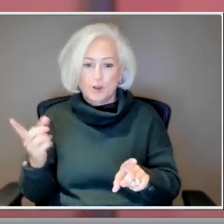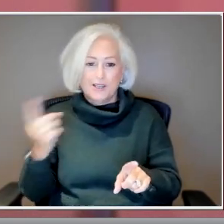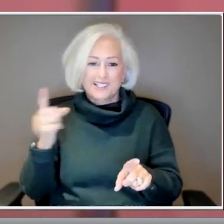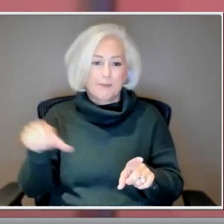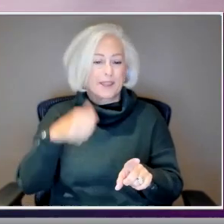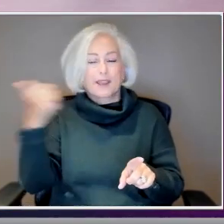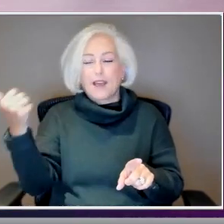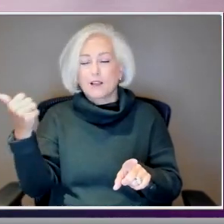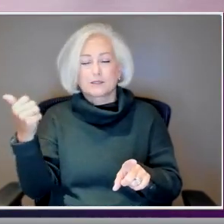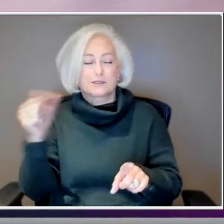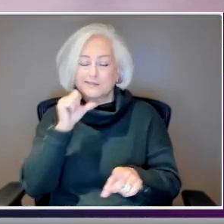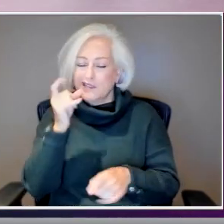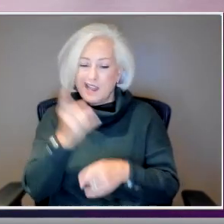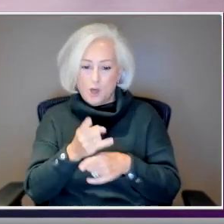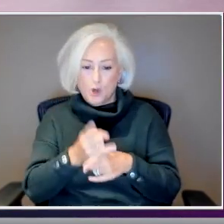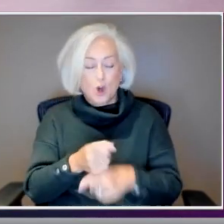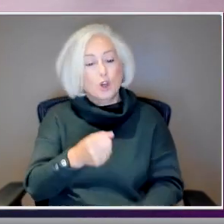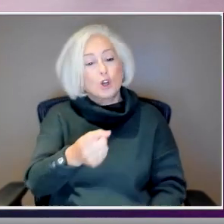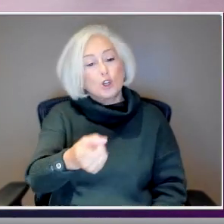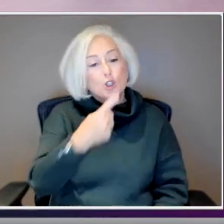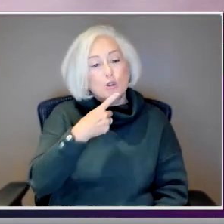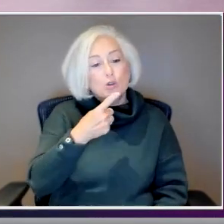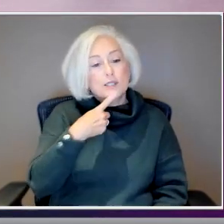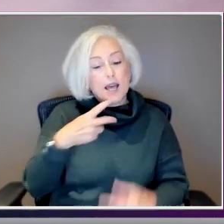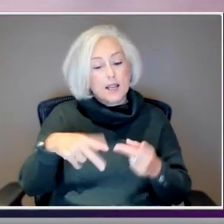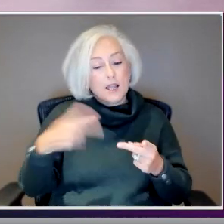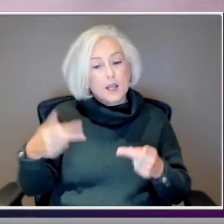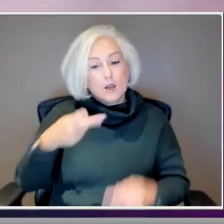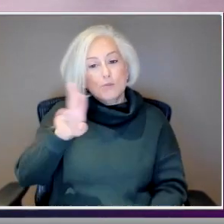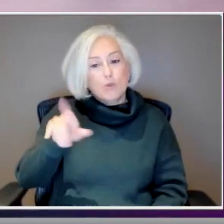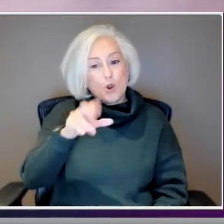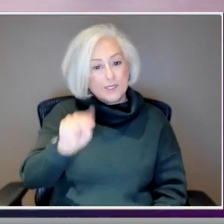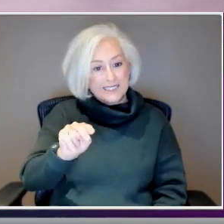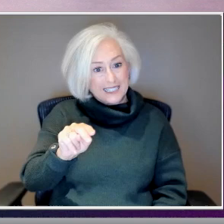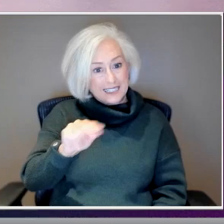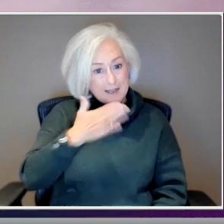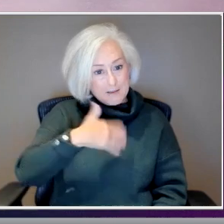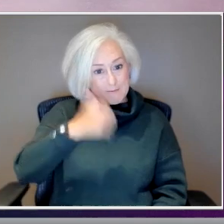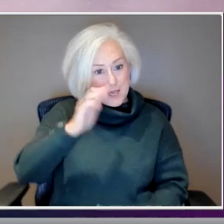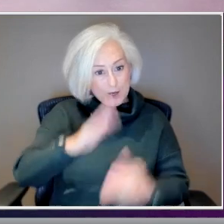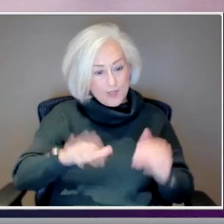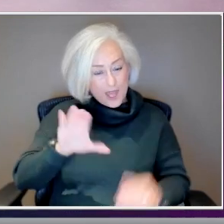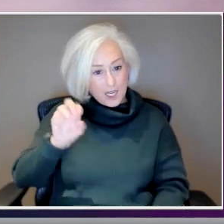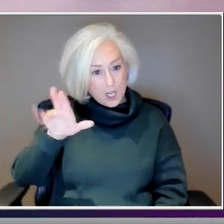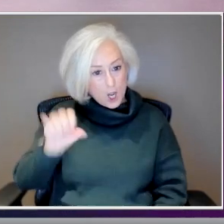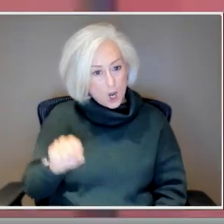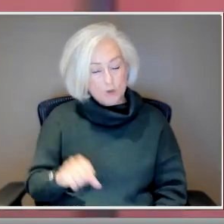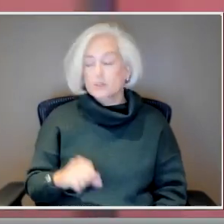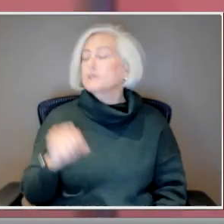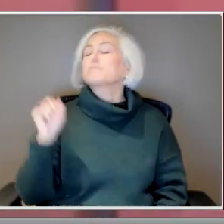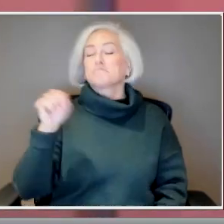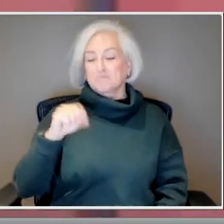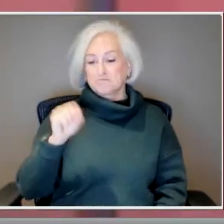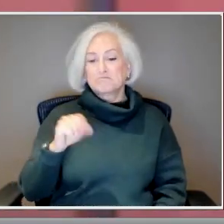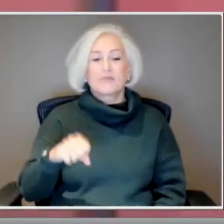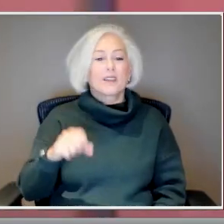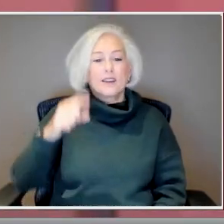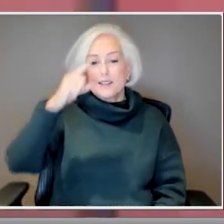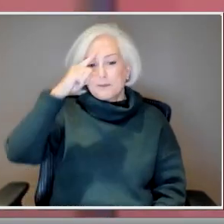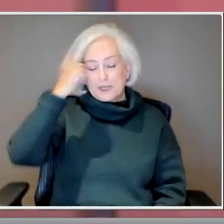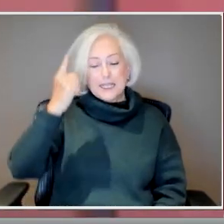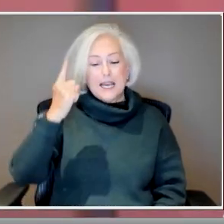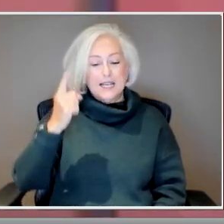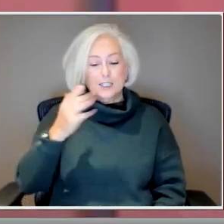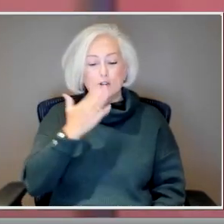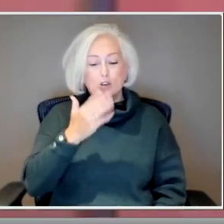You mentioned protein a few times. Is protein better to eat than carbs when you're... I think so, because you don't have that rise and fall in sugar